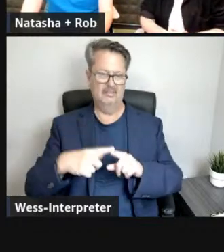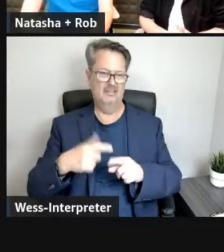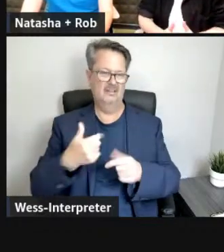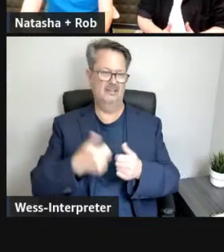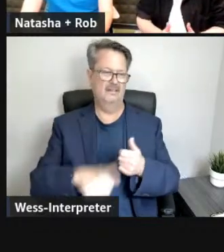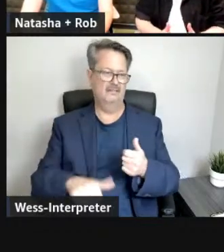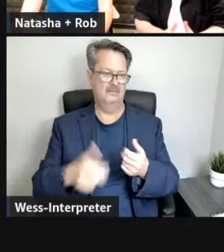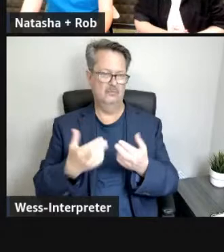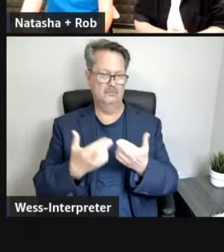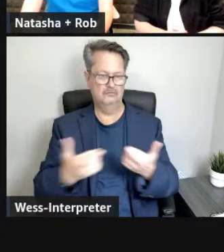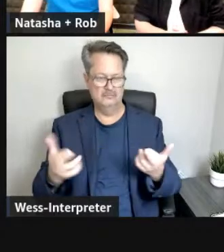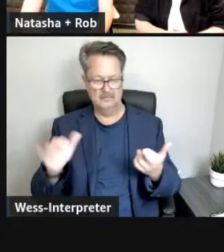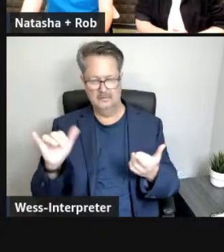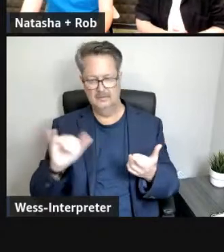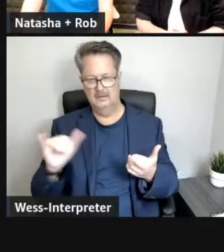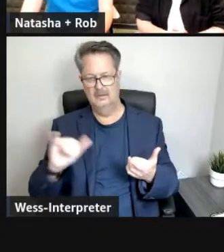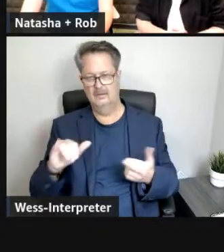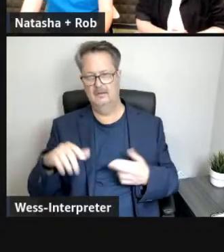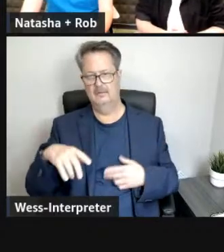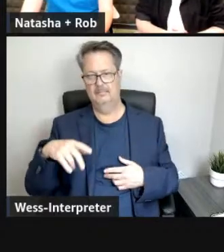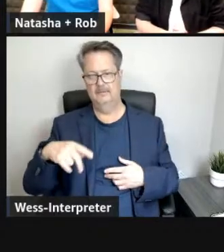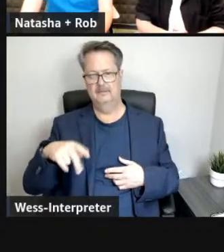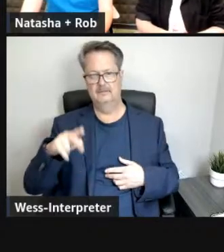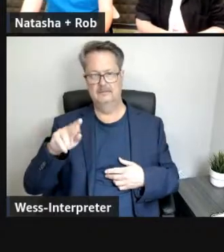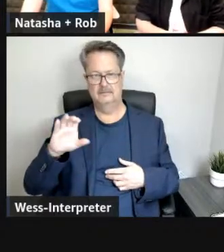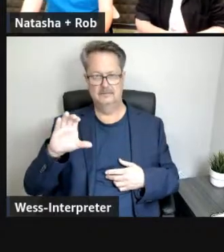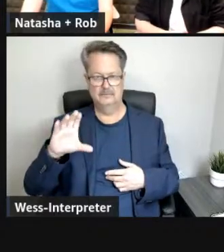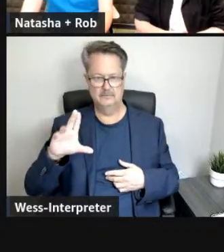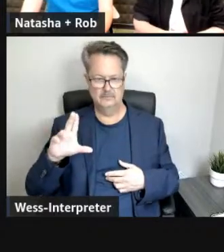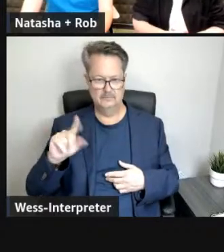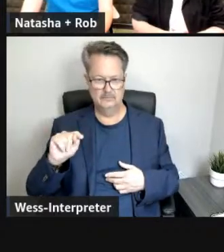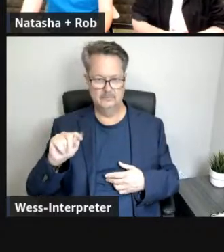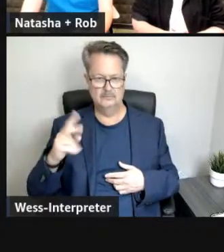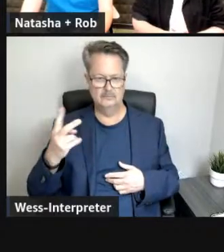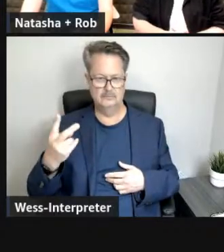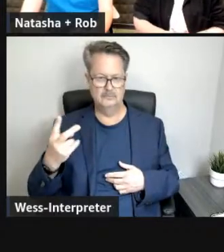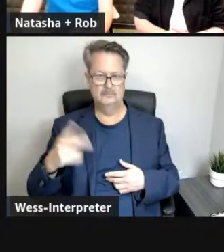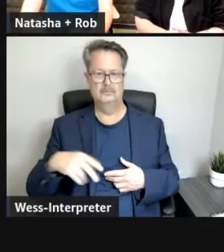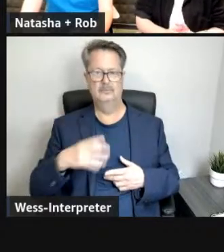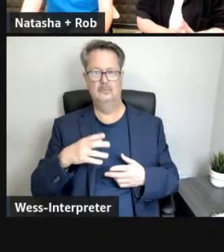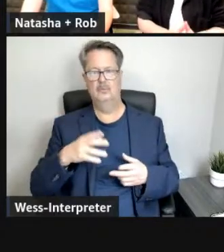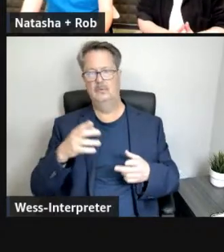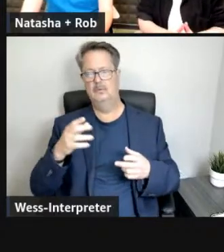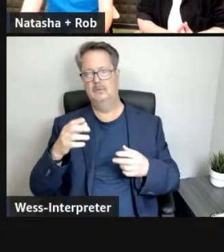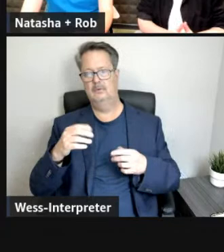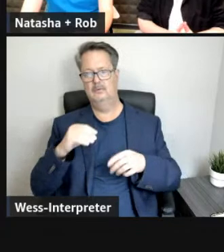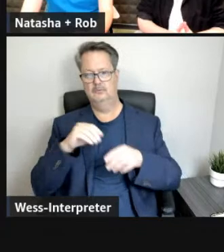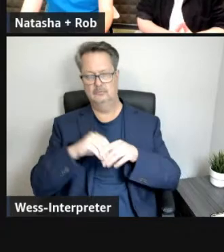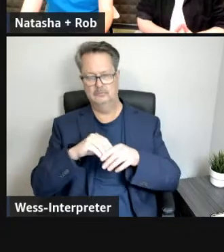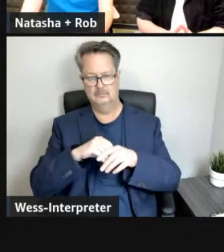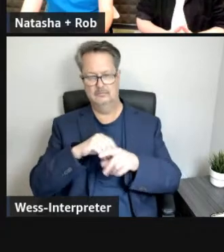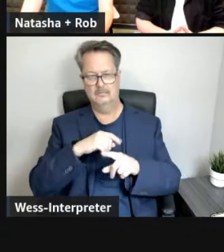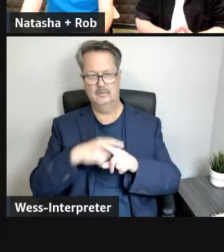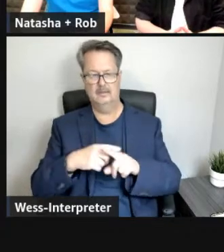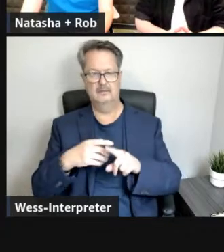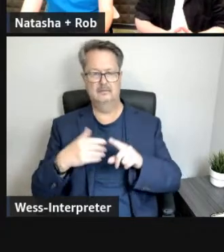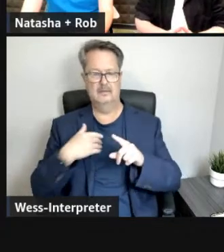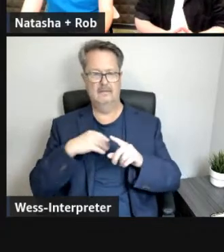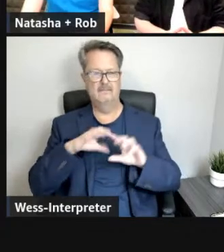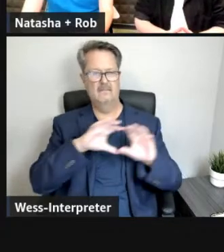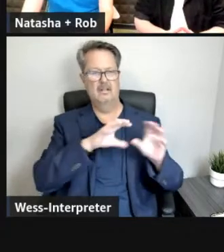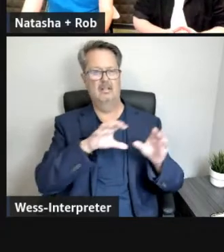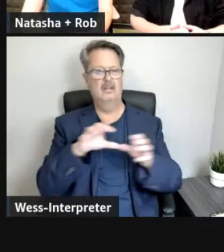your EC2 instances or your storage volumes that you're using. We then have those cluster services, and these are things